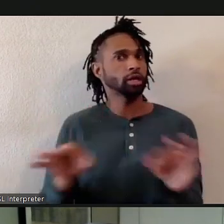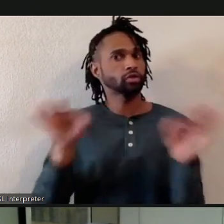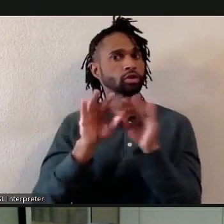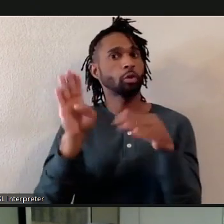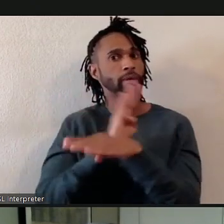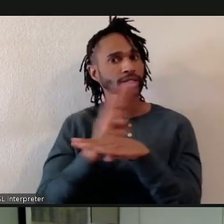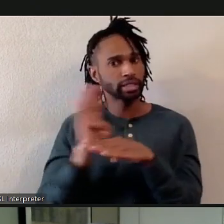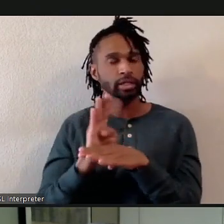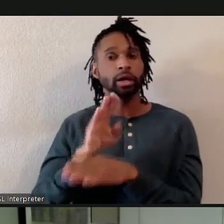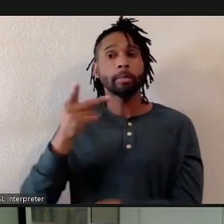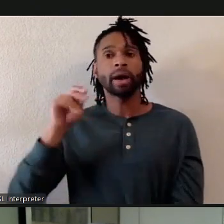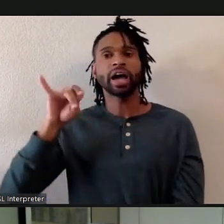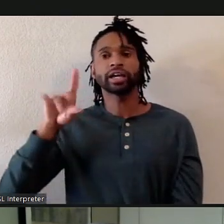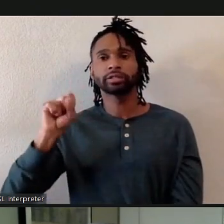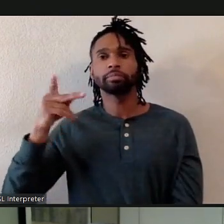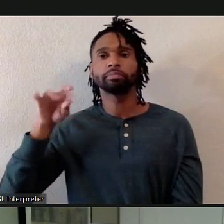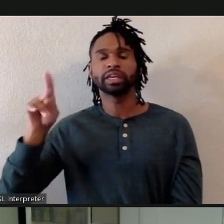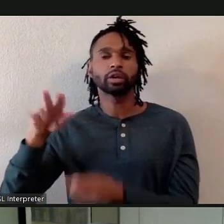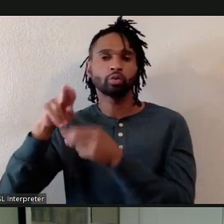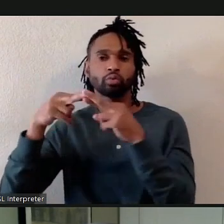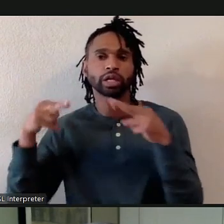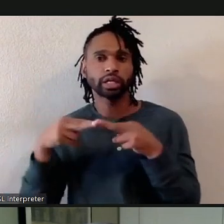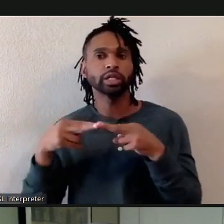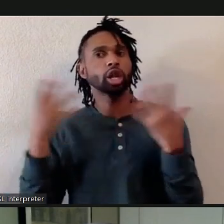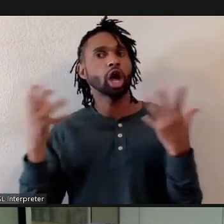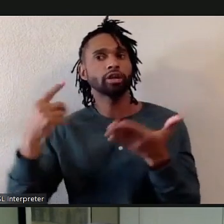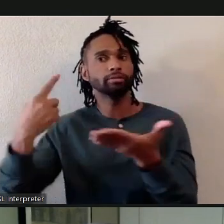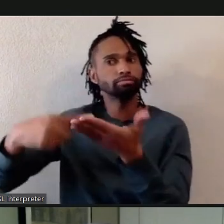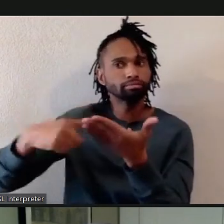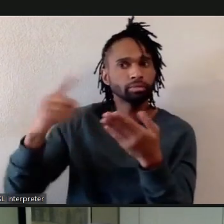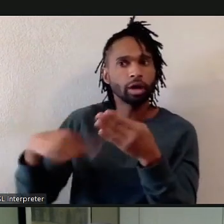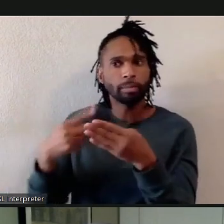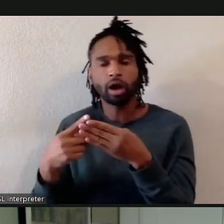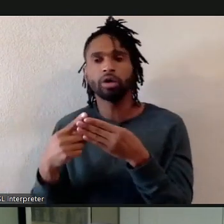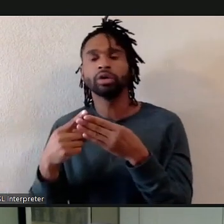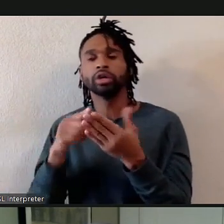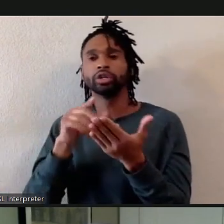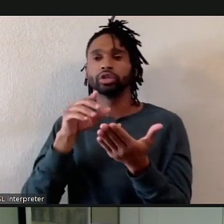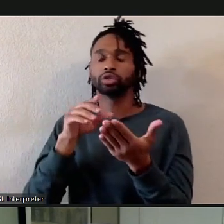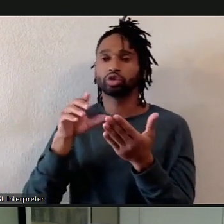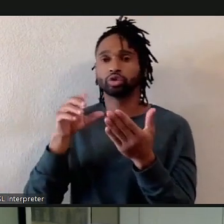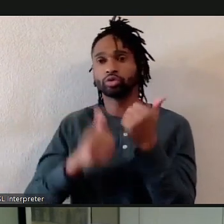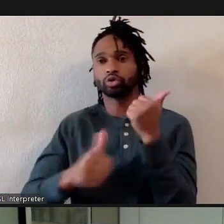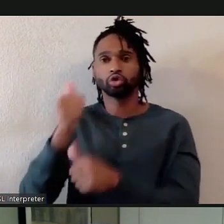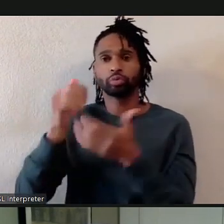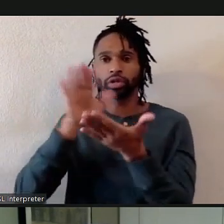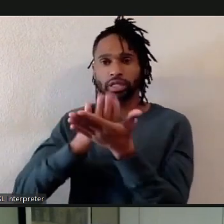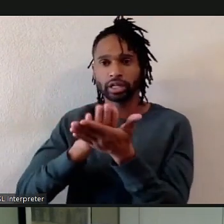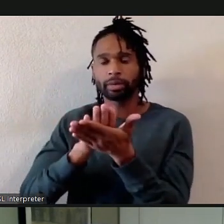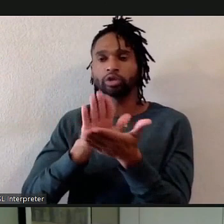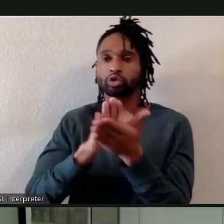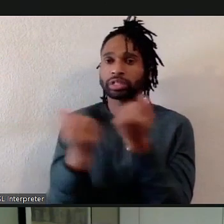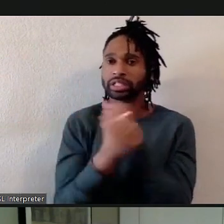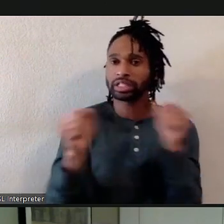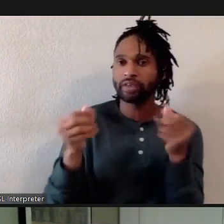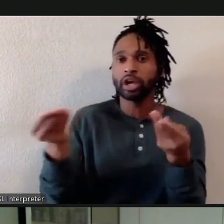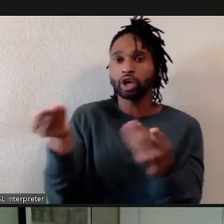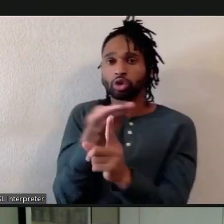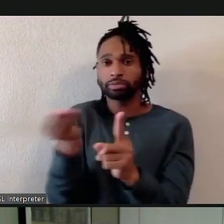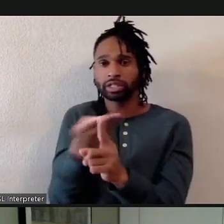In the Pikes Peak region, there seems to be a lot of talk from superintendents about schools being safe, about transmission not